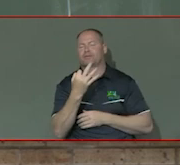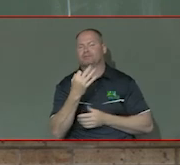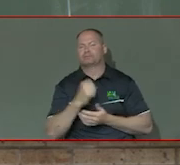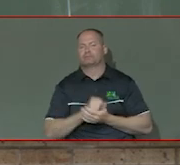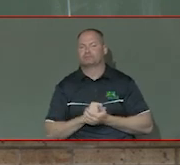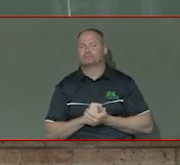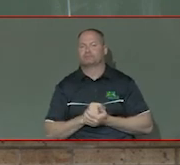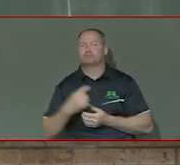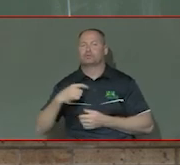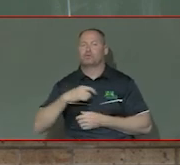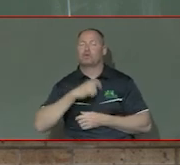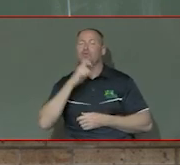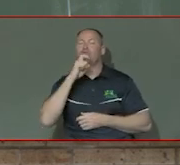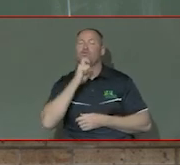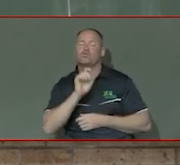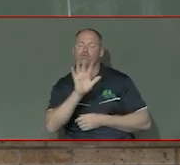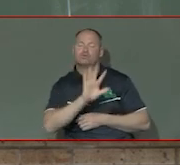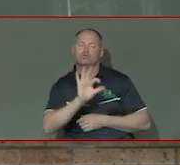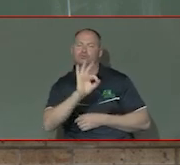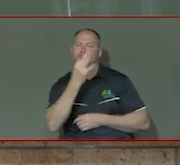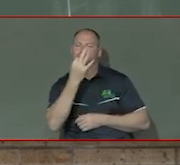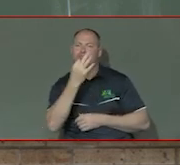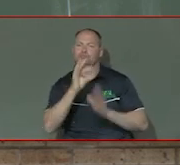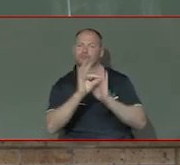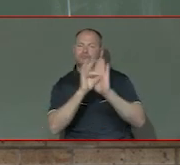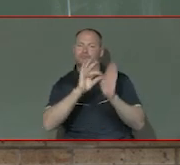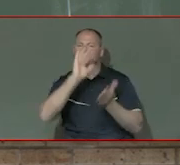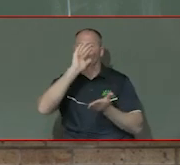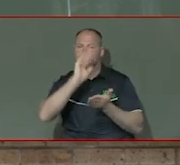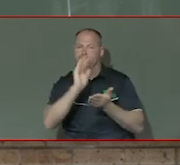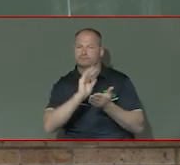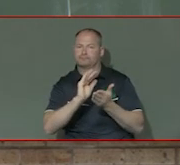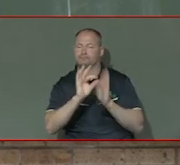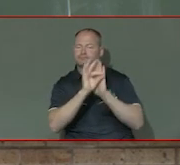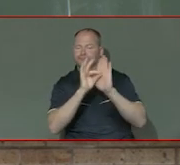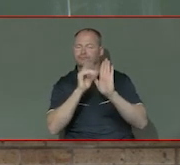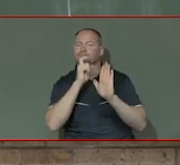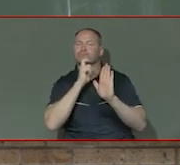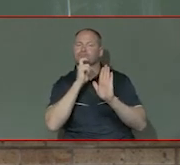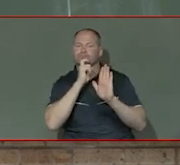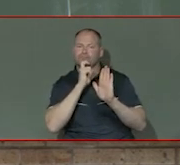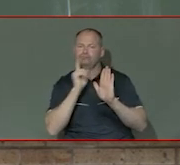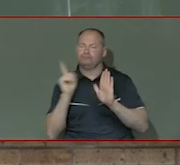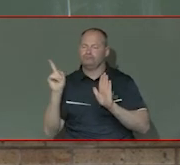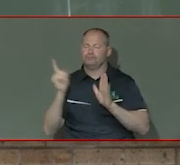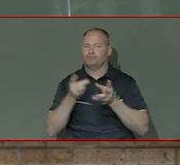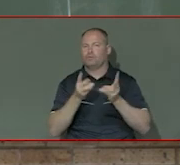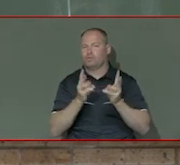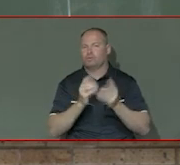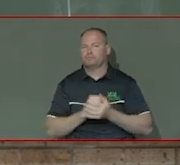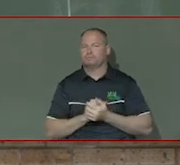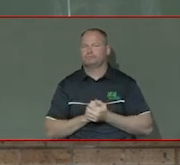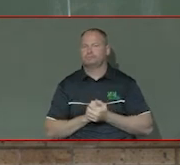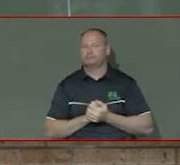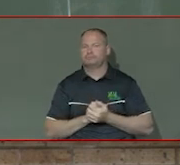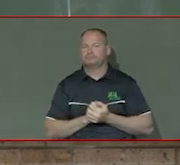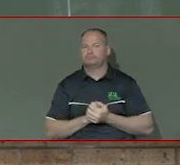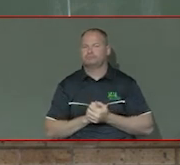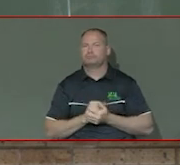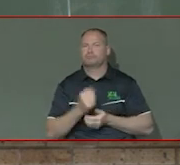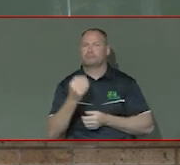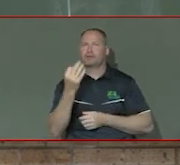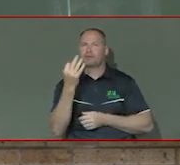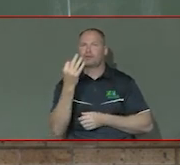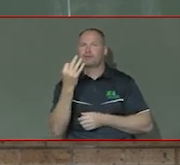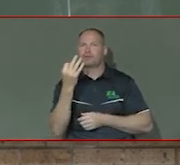use the third quadrant's reduction formula, 180 degrees plus, in this case,